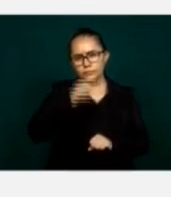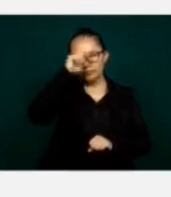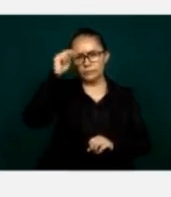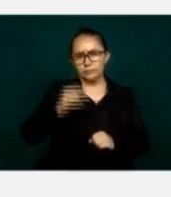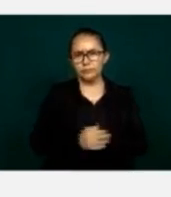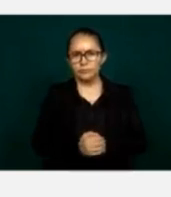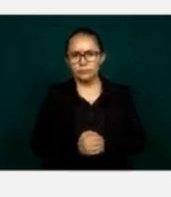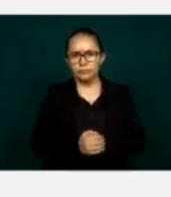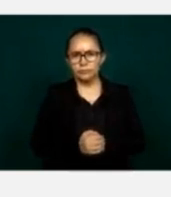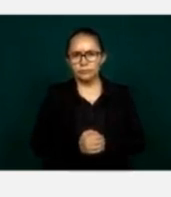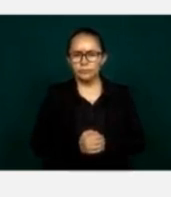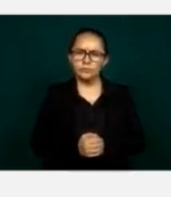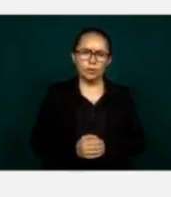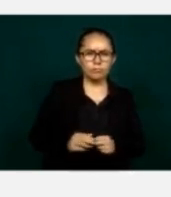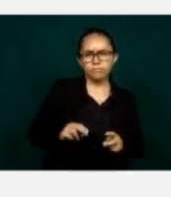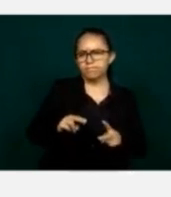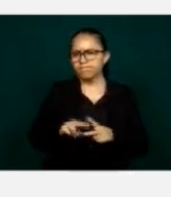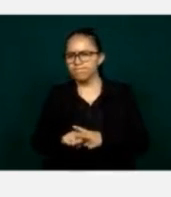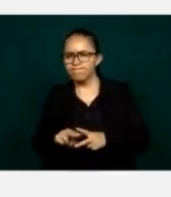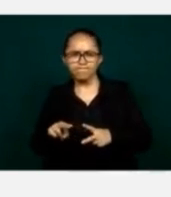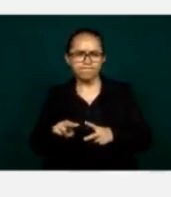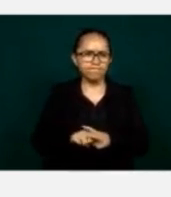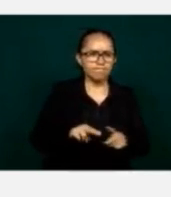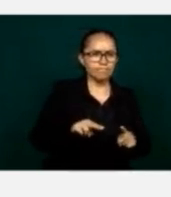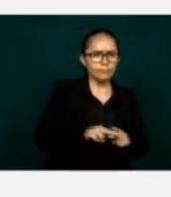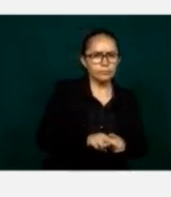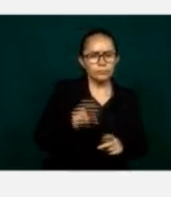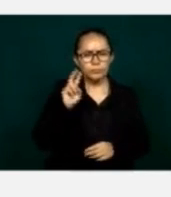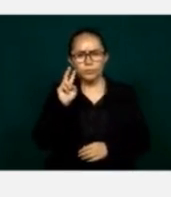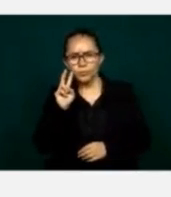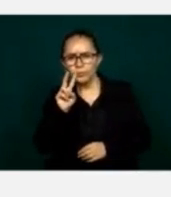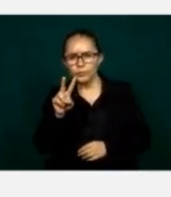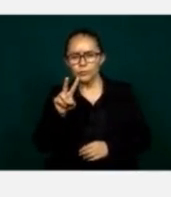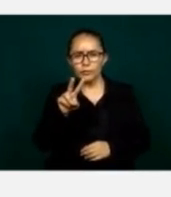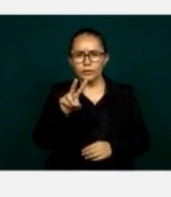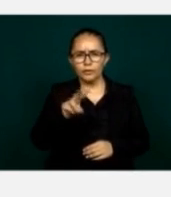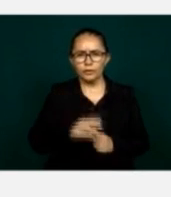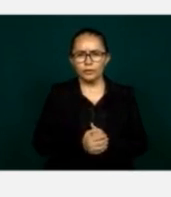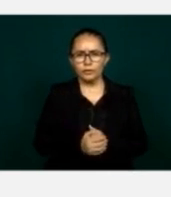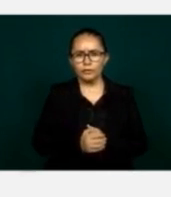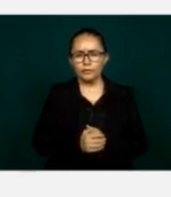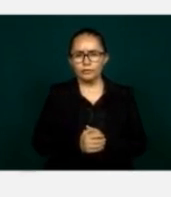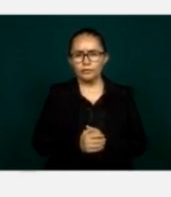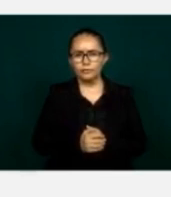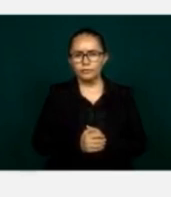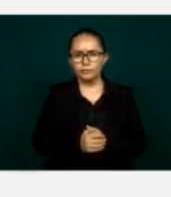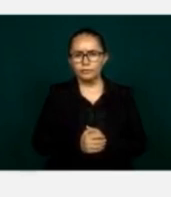state, and also you can see